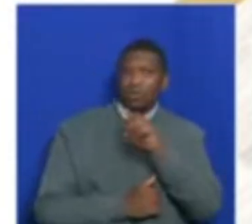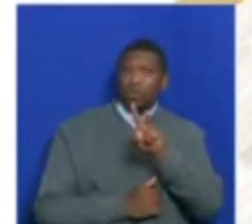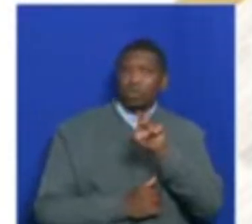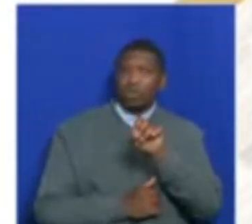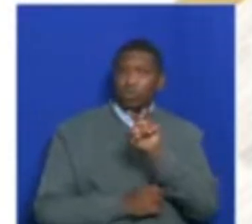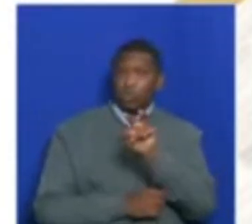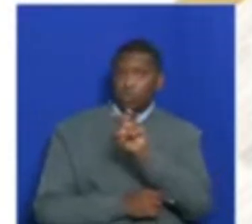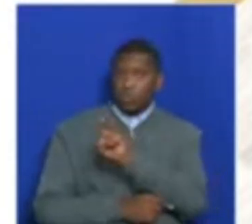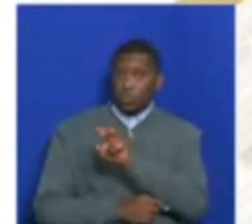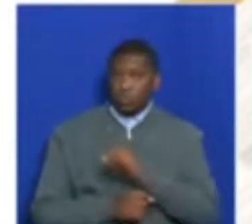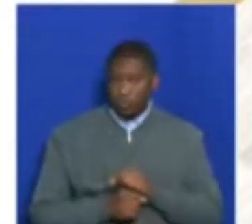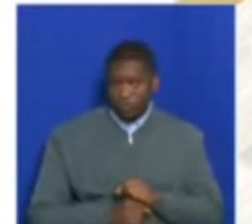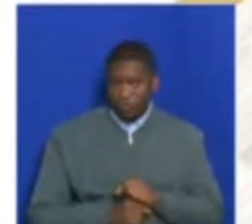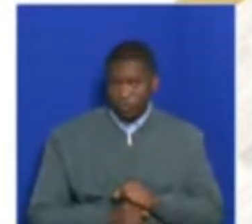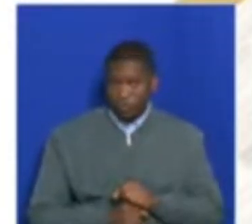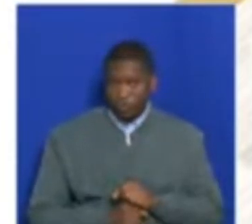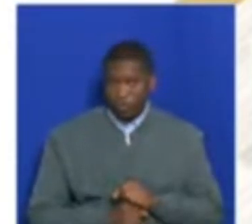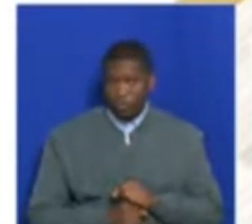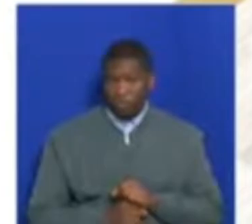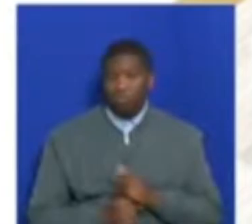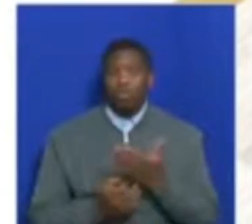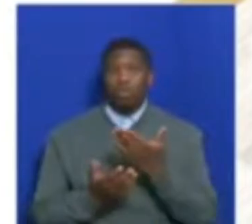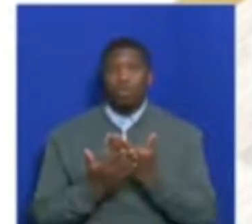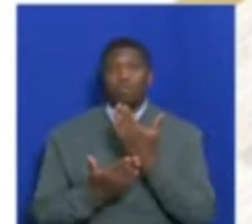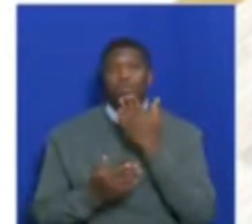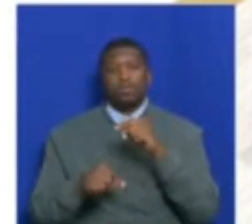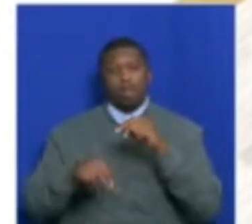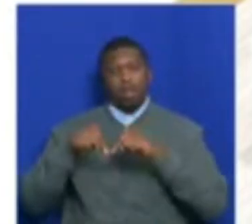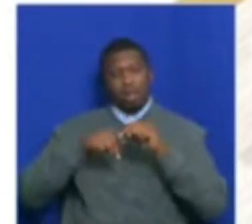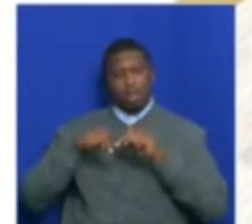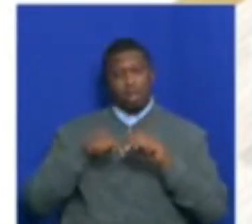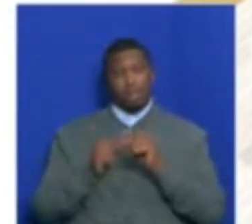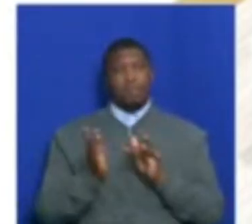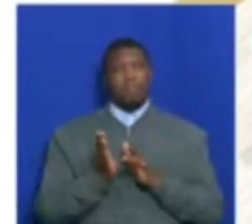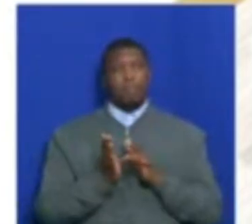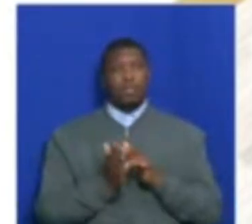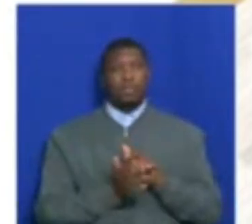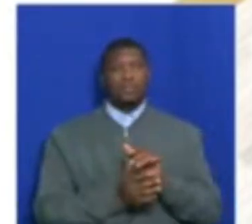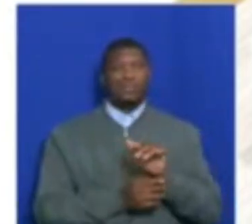Can you go back to the foot of page 888?